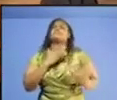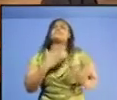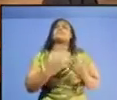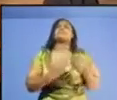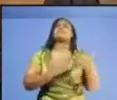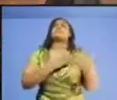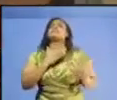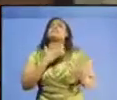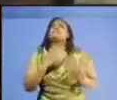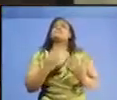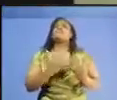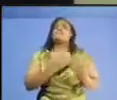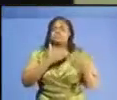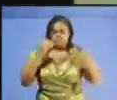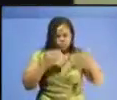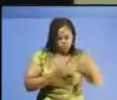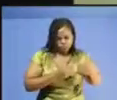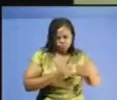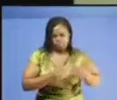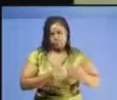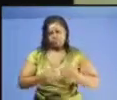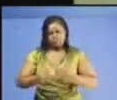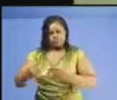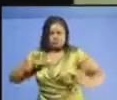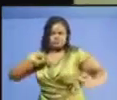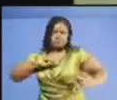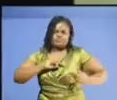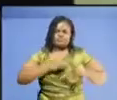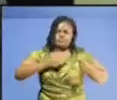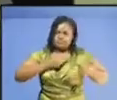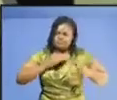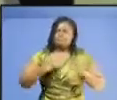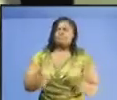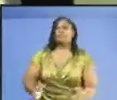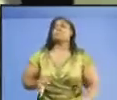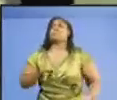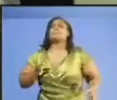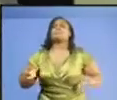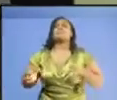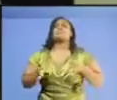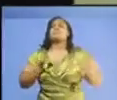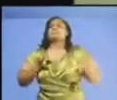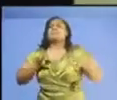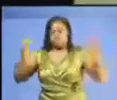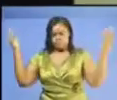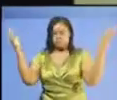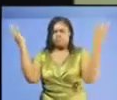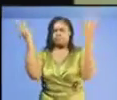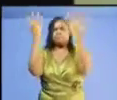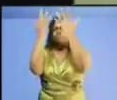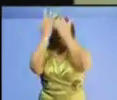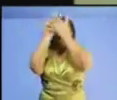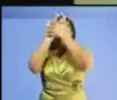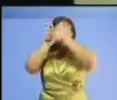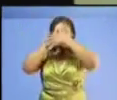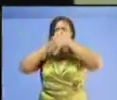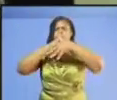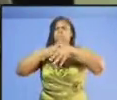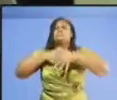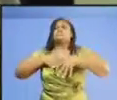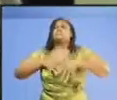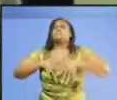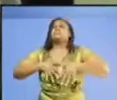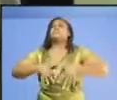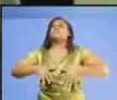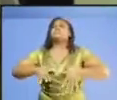voice. You have led me through the fire, and in darkest nights